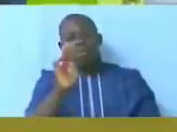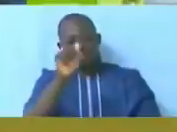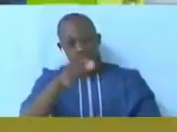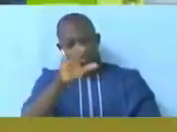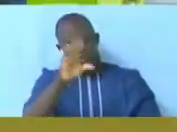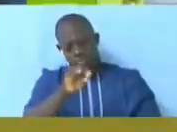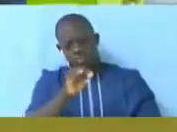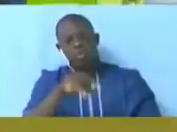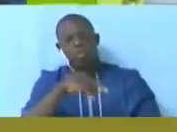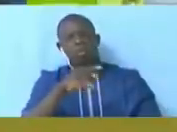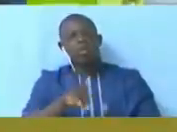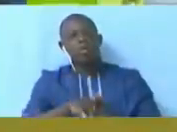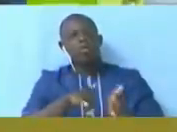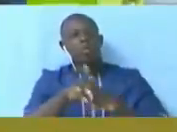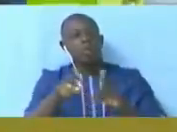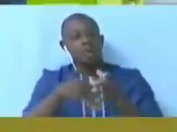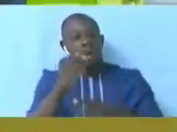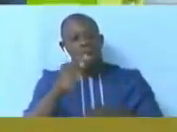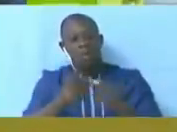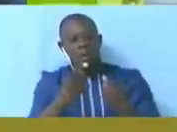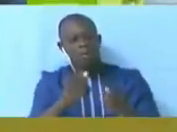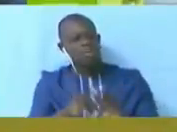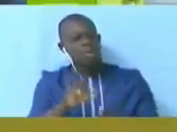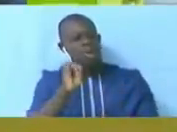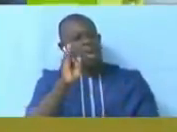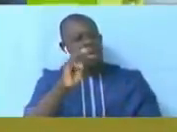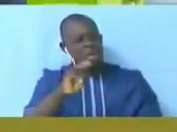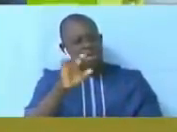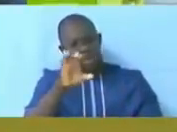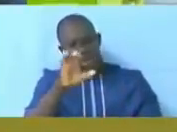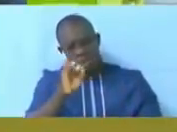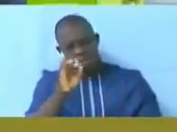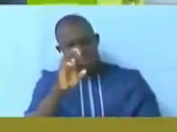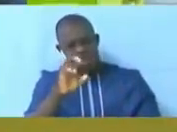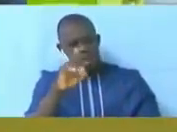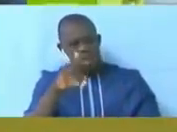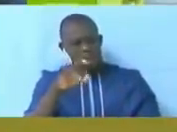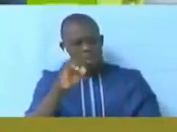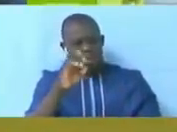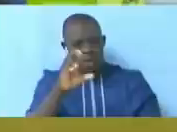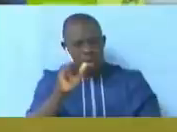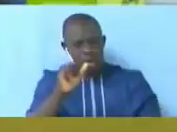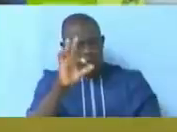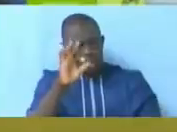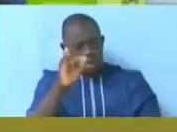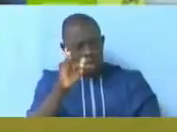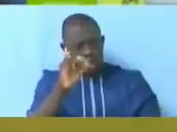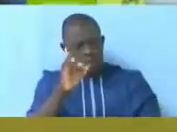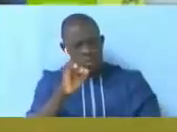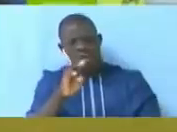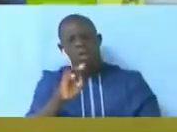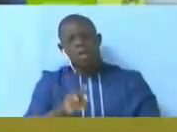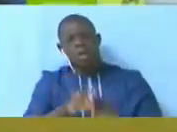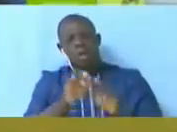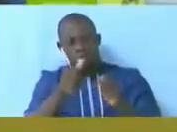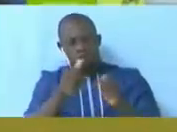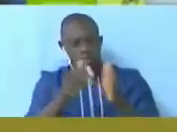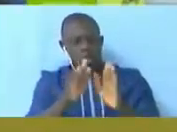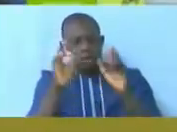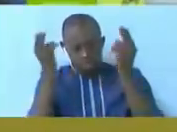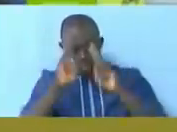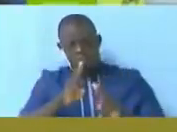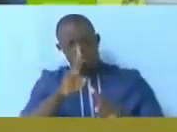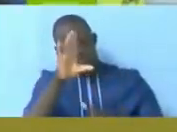lifting of the veil of incorporation takes place under civil procedure. Wo esi tumino le lua la silo